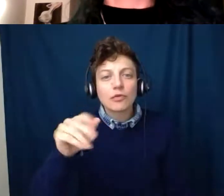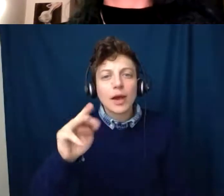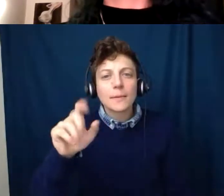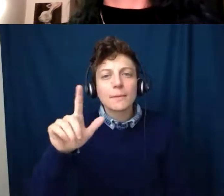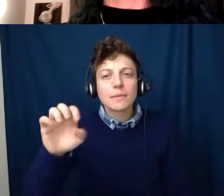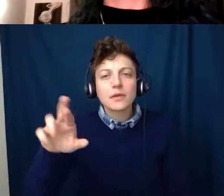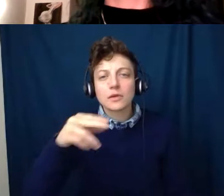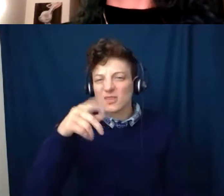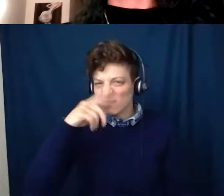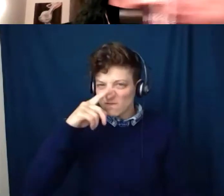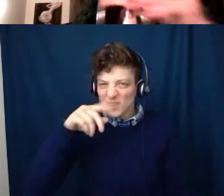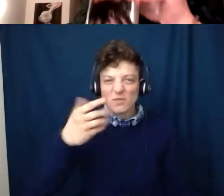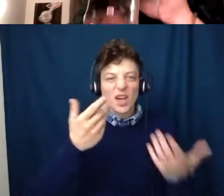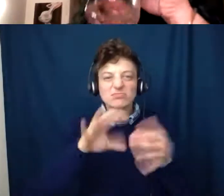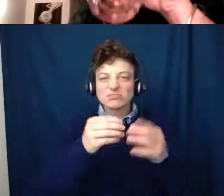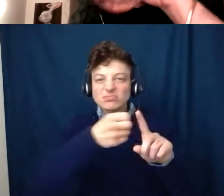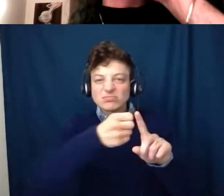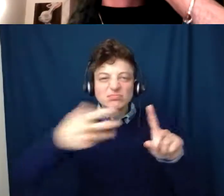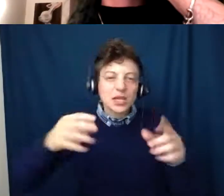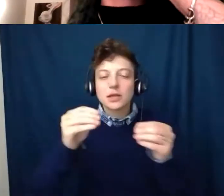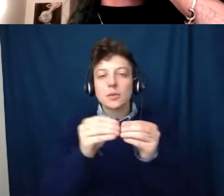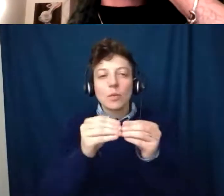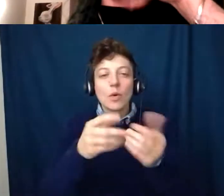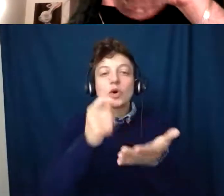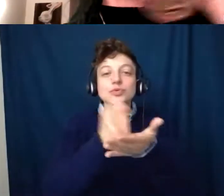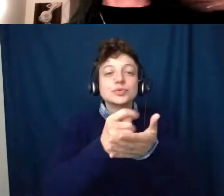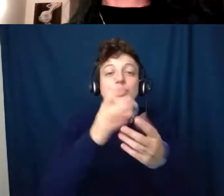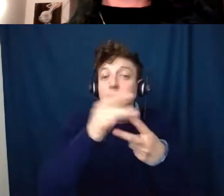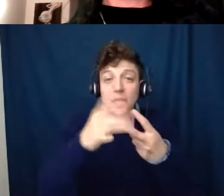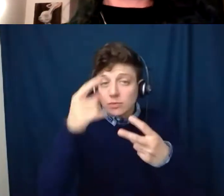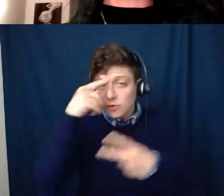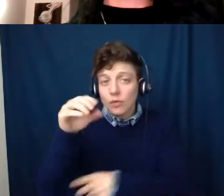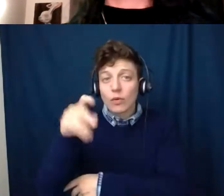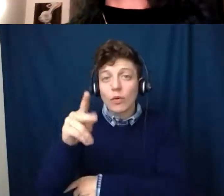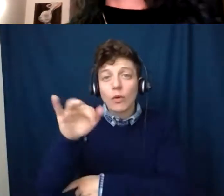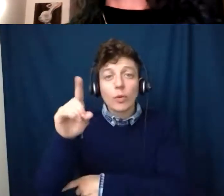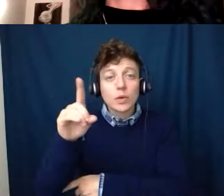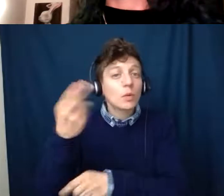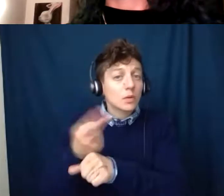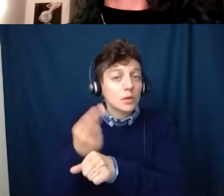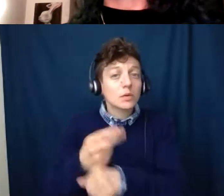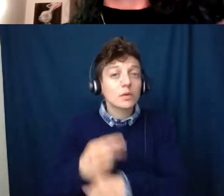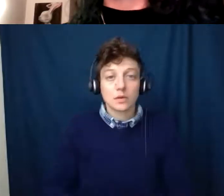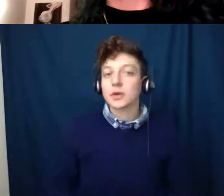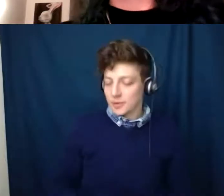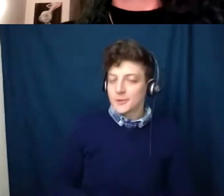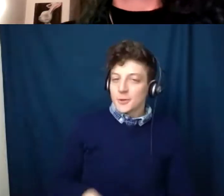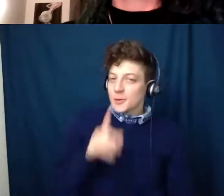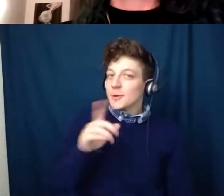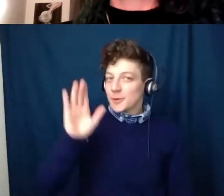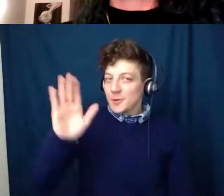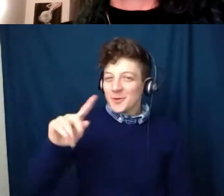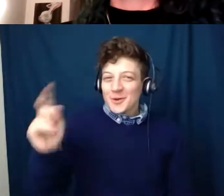treatment options in Philadelphia for opioid use? Yeah, sure. That's a great question. Thanks,